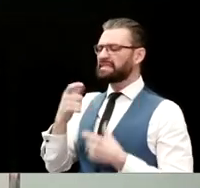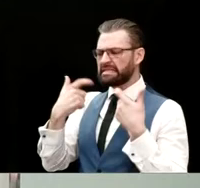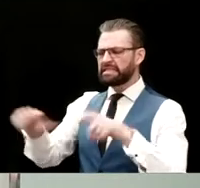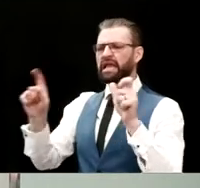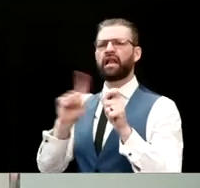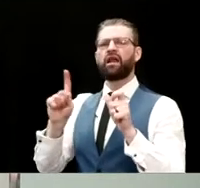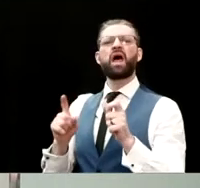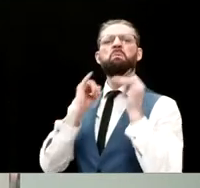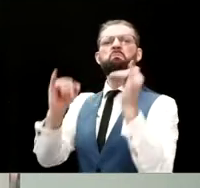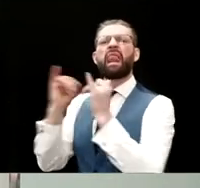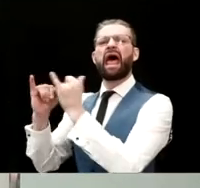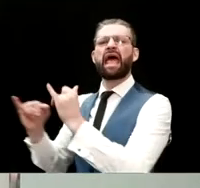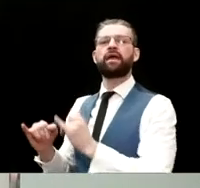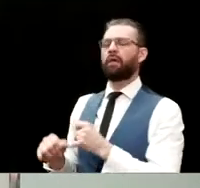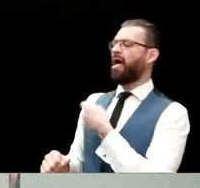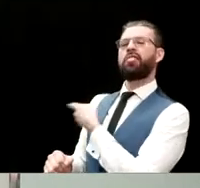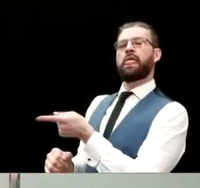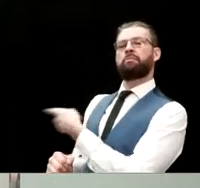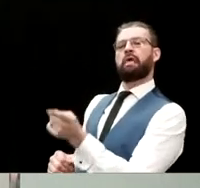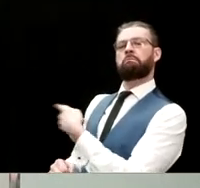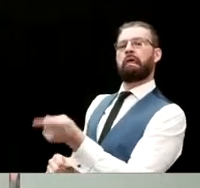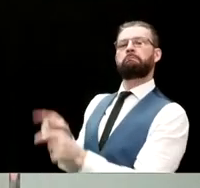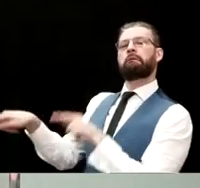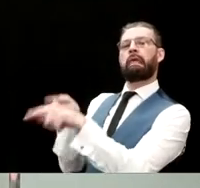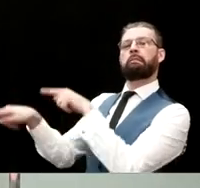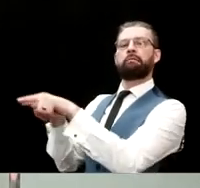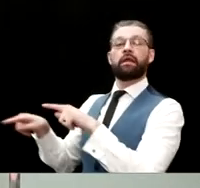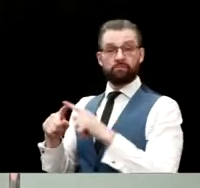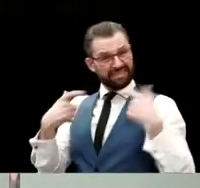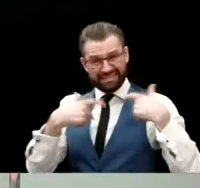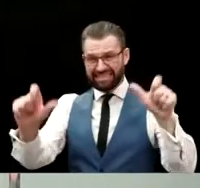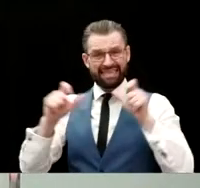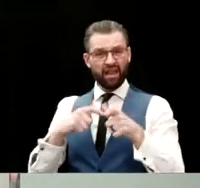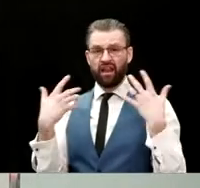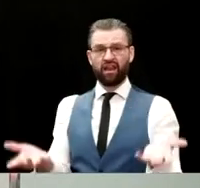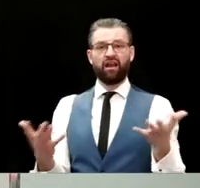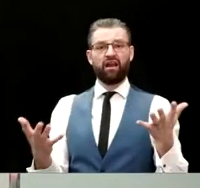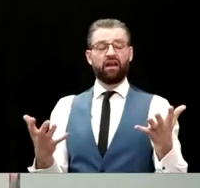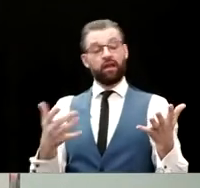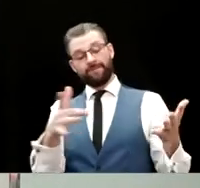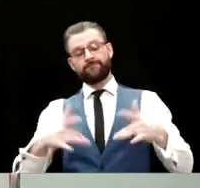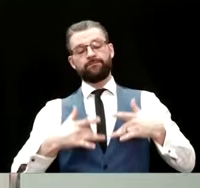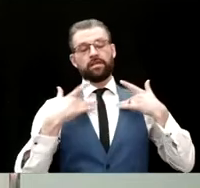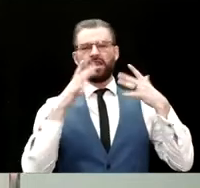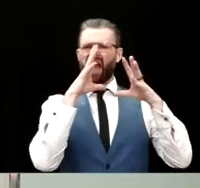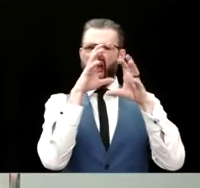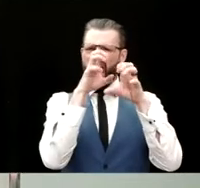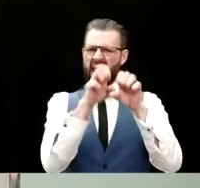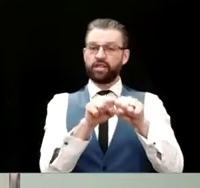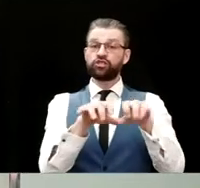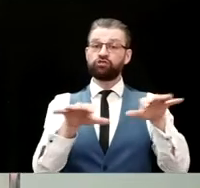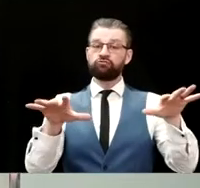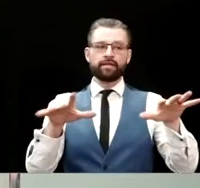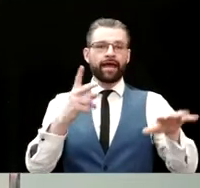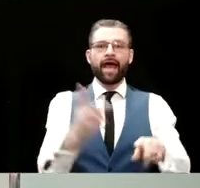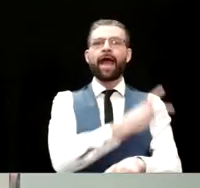and othering that surround it are still problems present today. These feelings of hatred have increasingly resurfaced